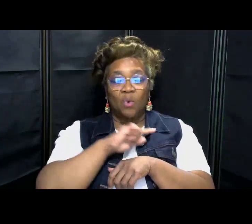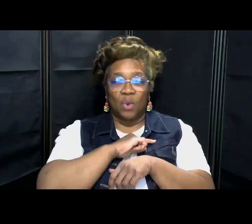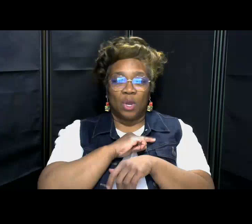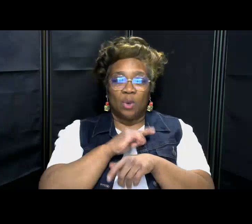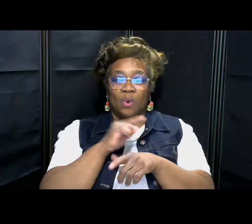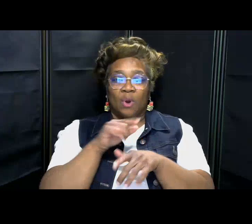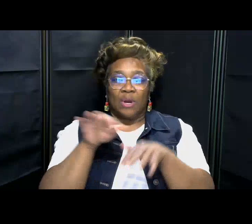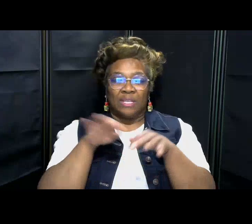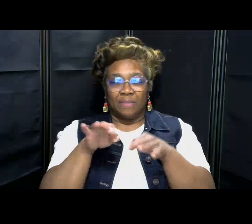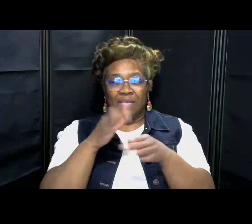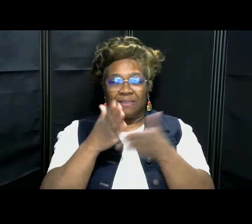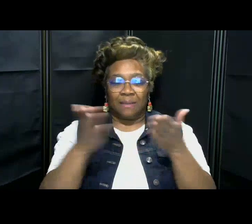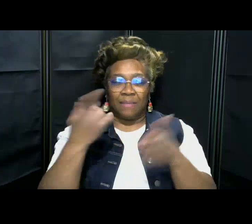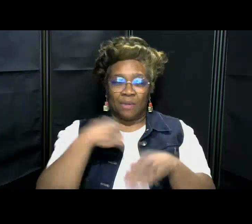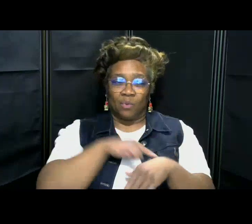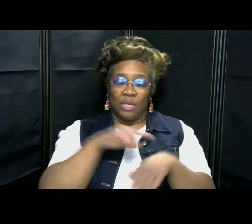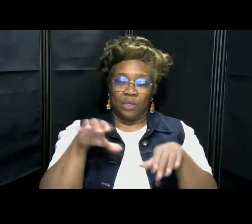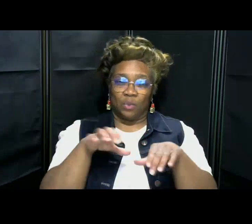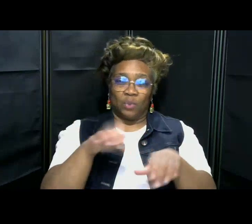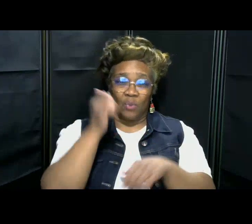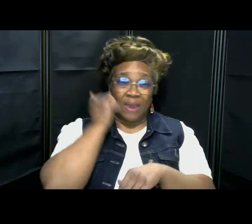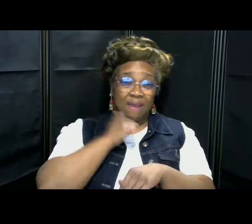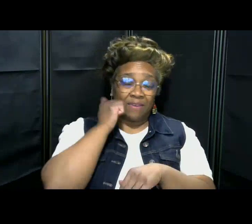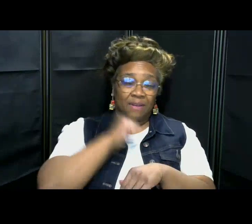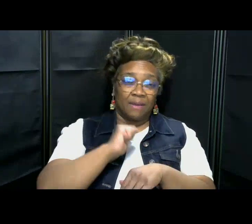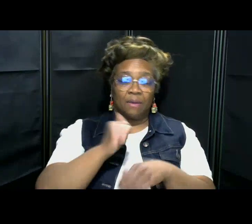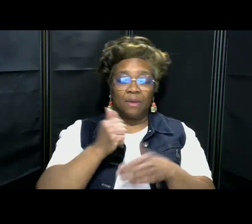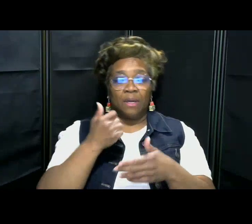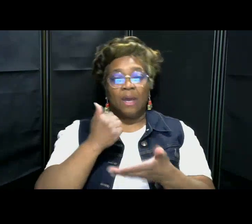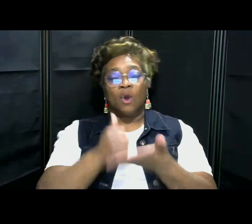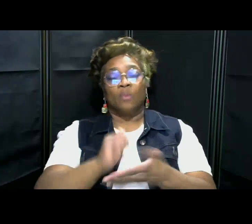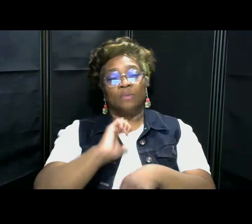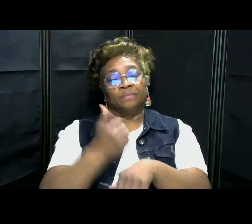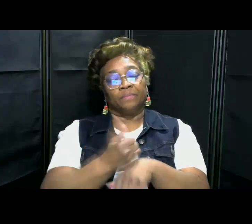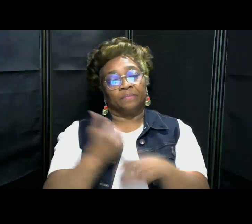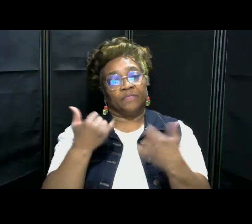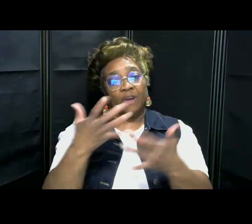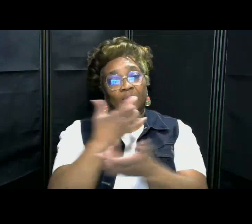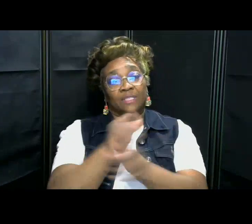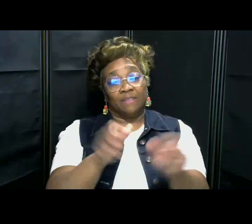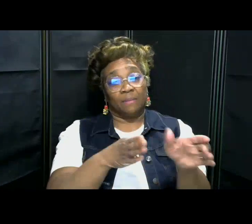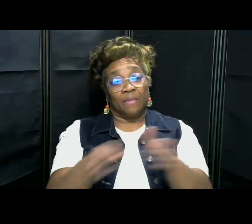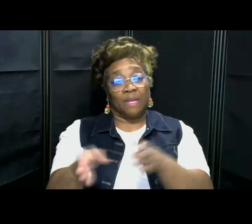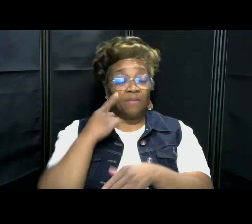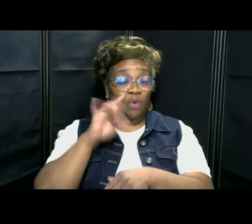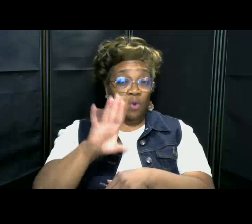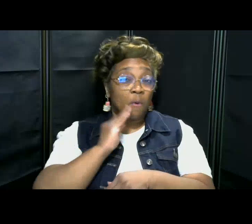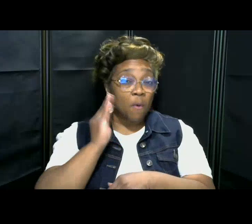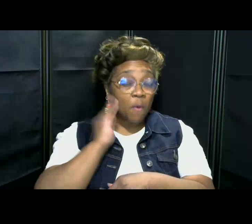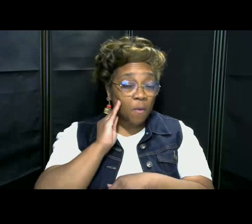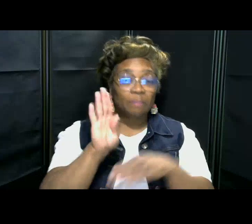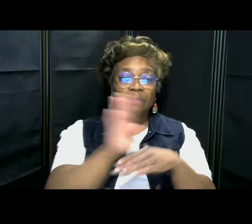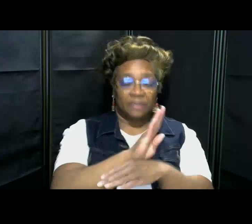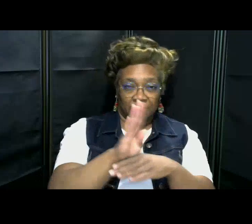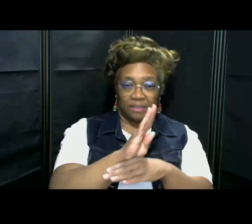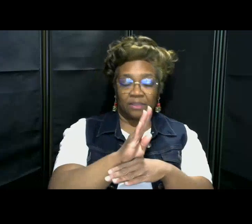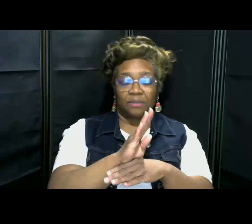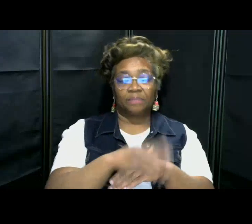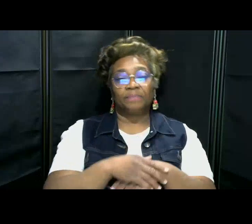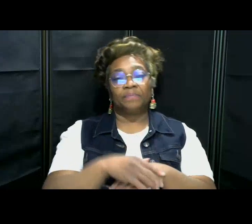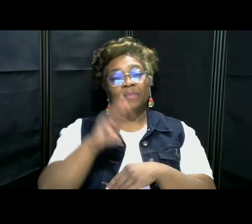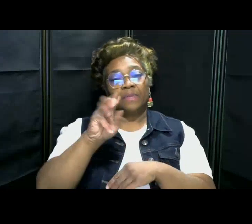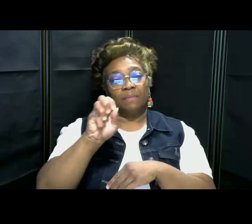do every day. We'll help you create a fire safety plan for your home and your business. In May, as we prepare